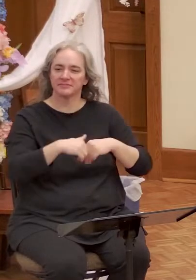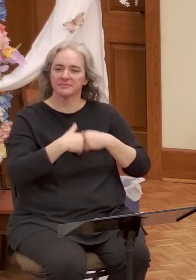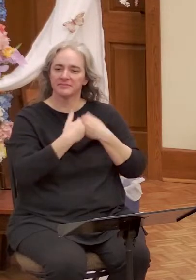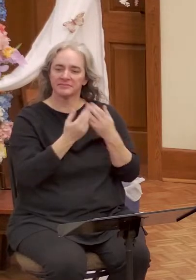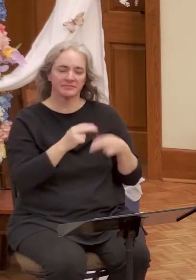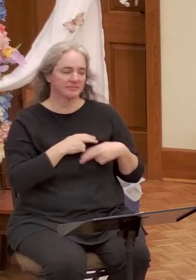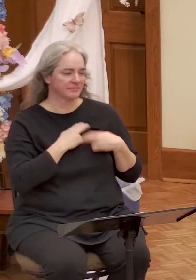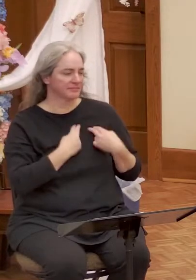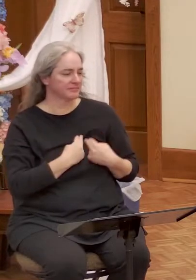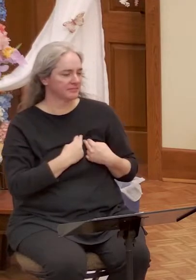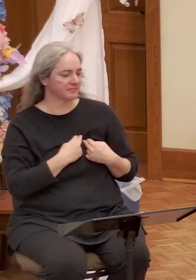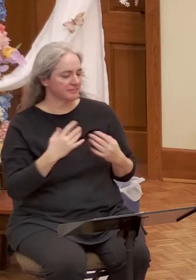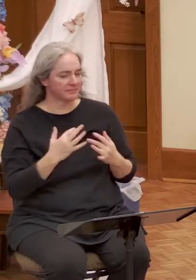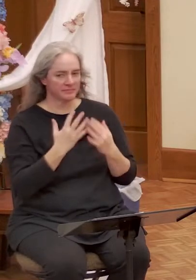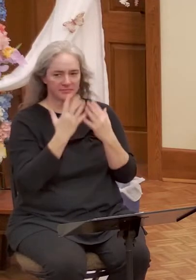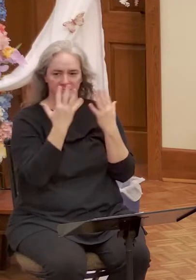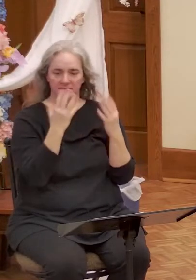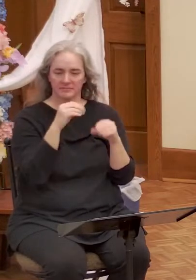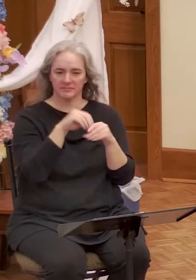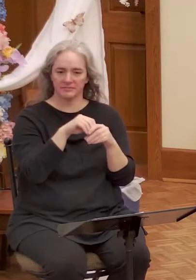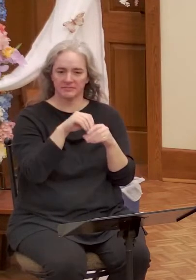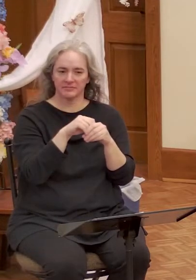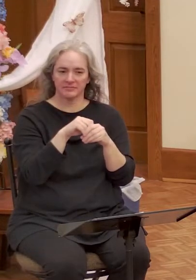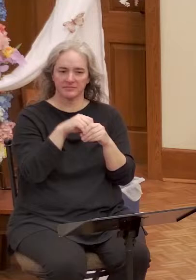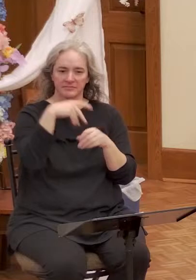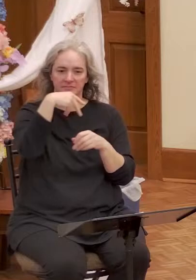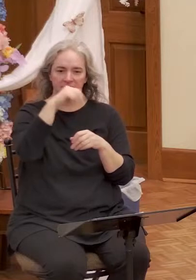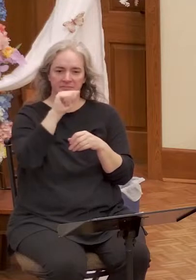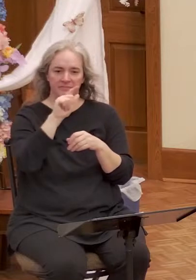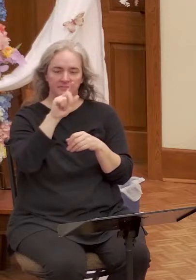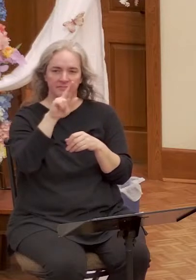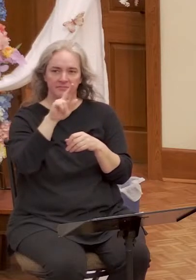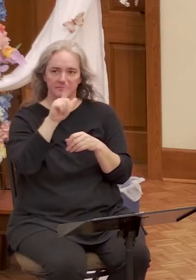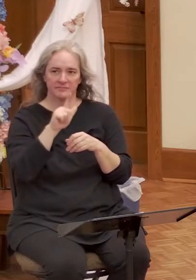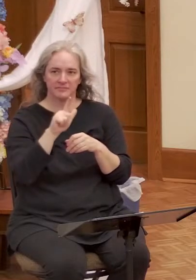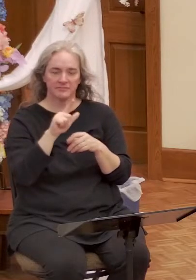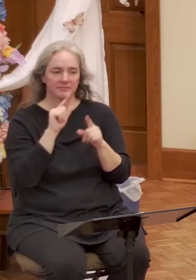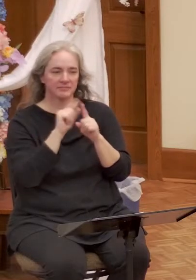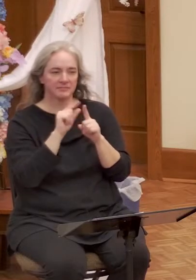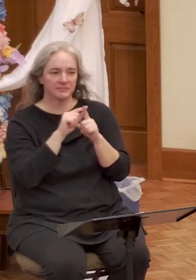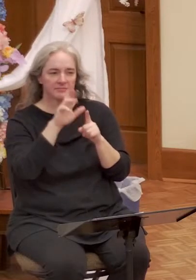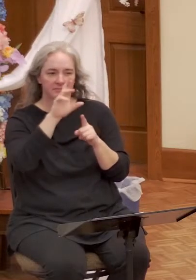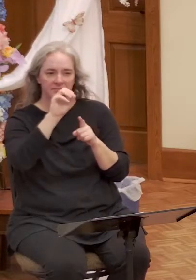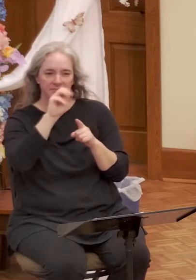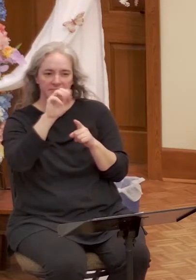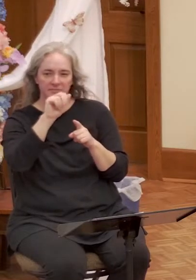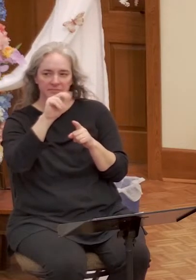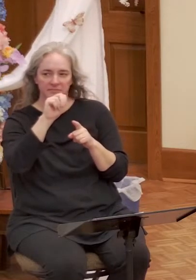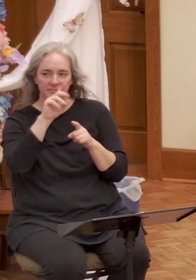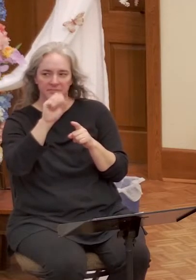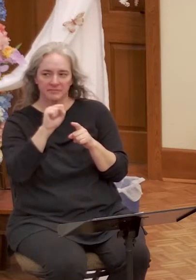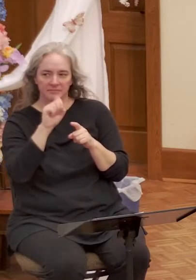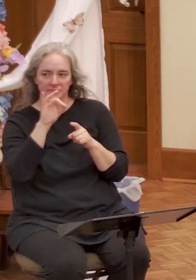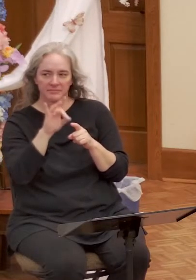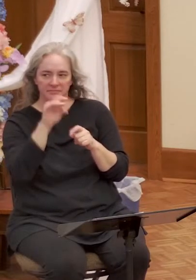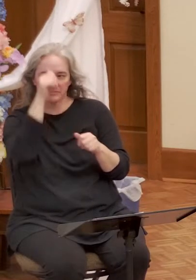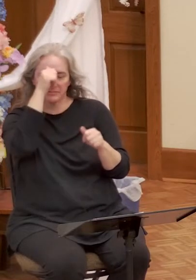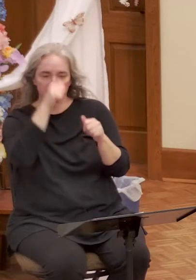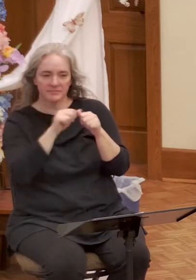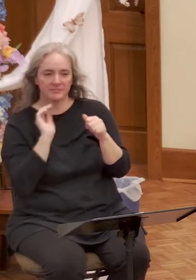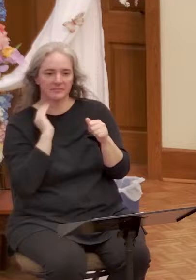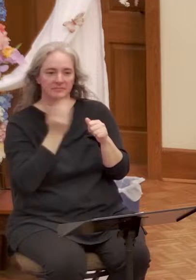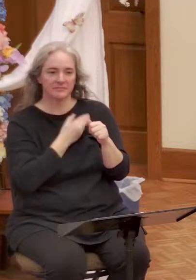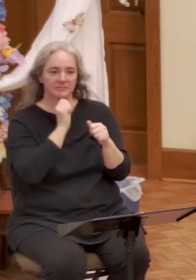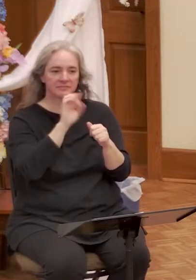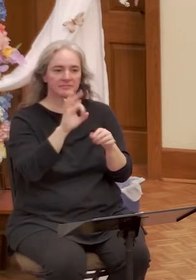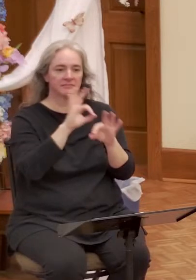them. Paul's words in Romans 8 that we heard read second to the Church of Rome reminds us of the